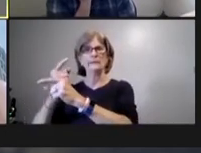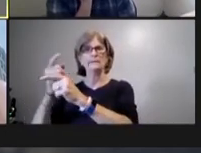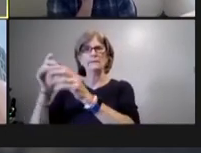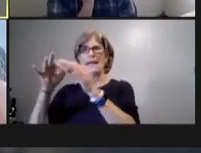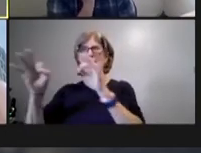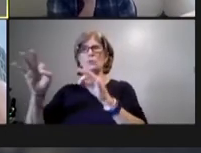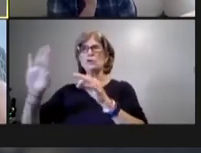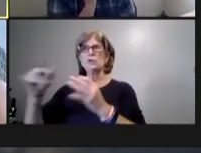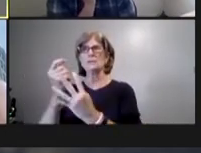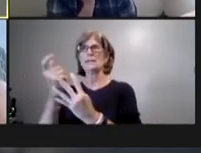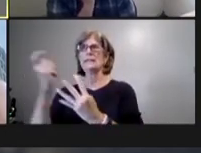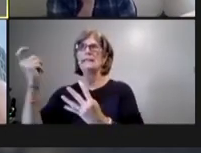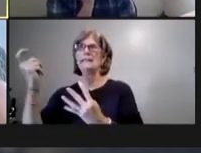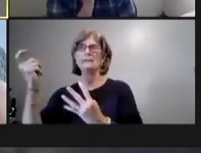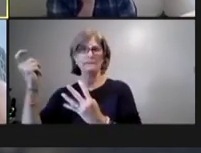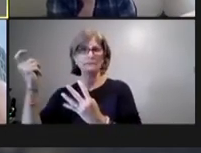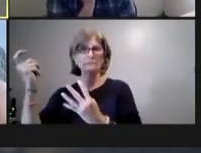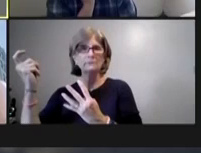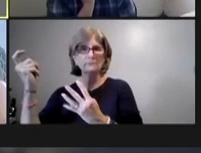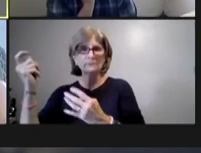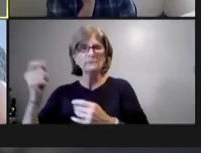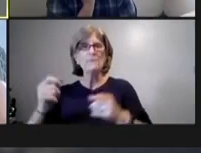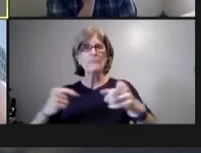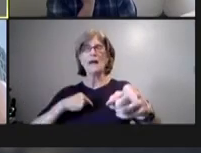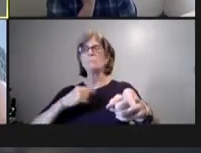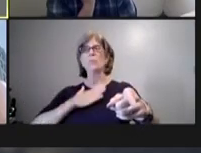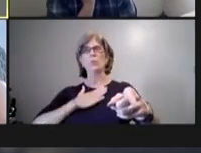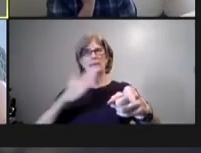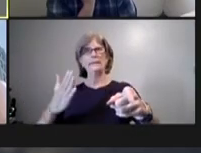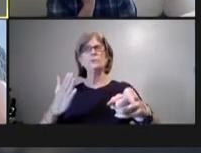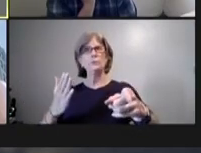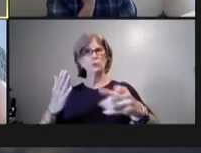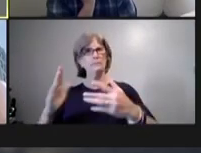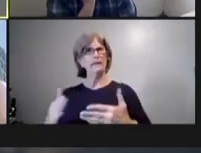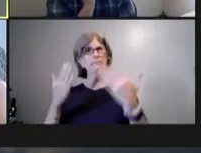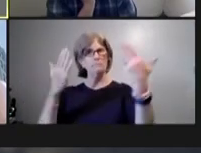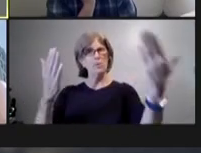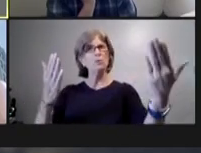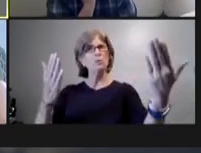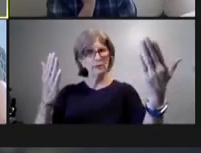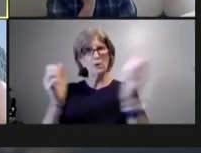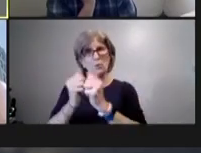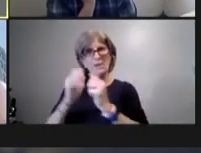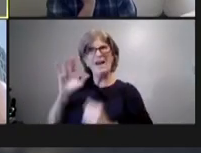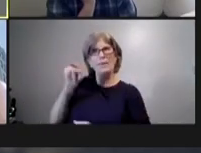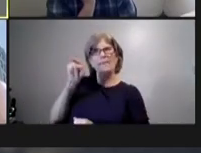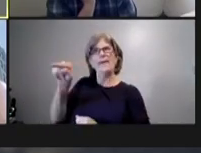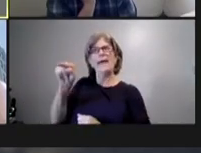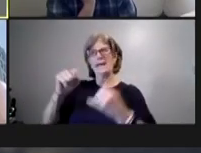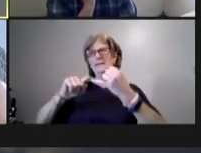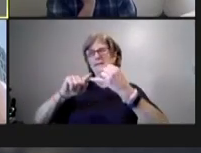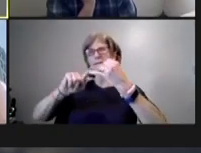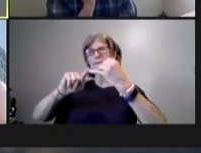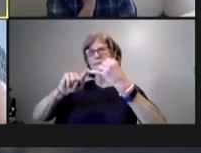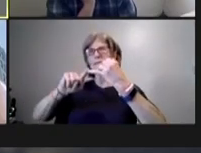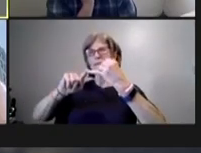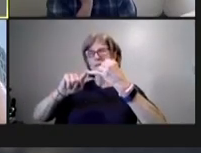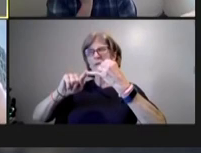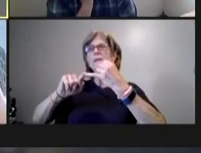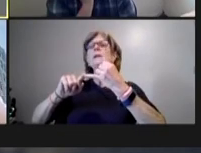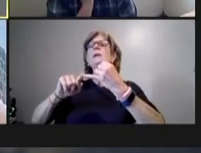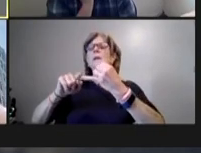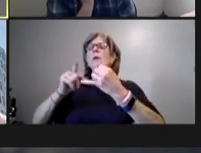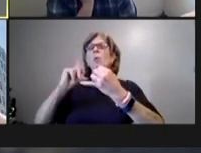with, you know, I would be willing to make a motion to that effect that we adopt them except for